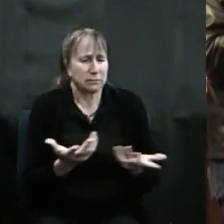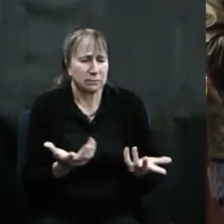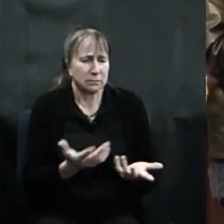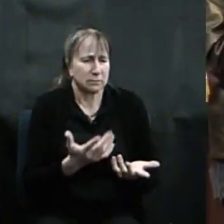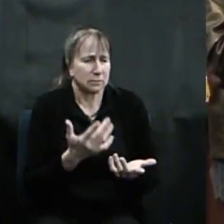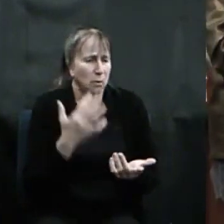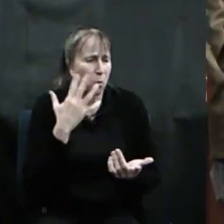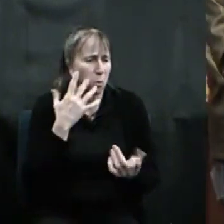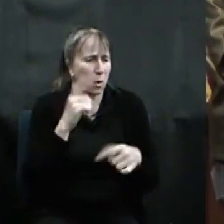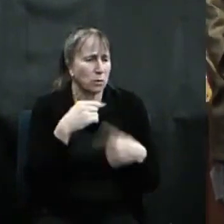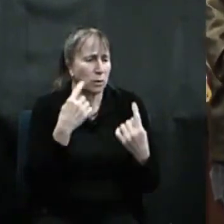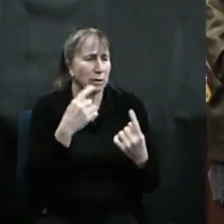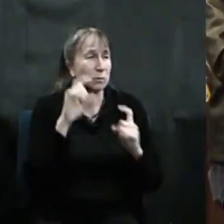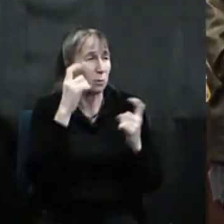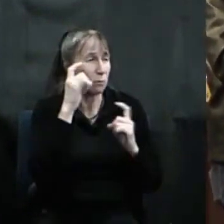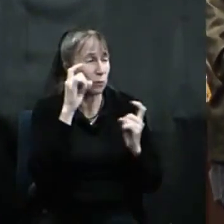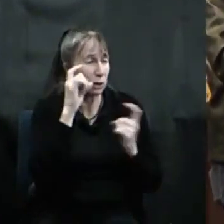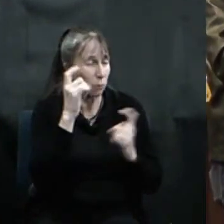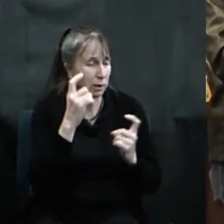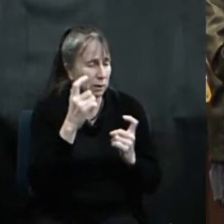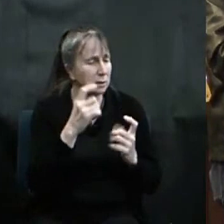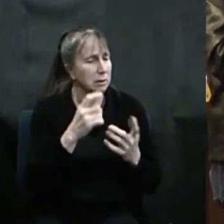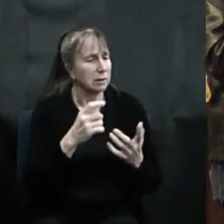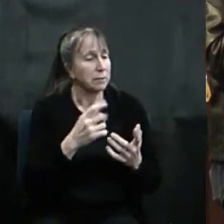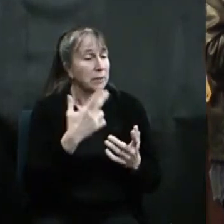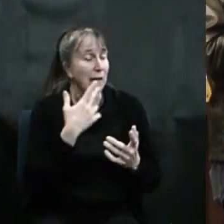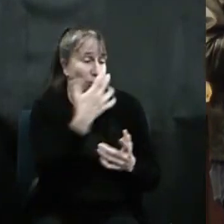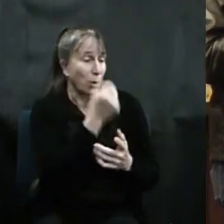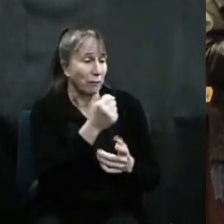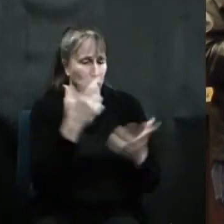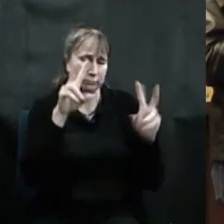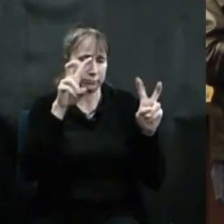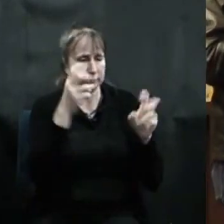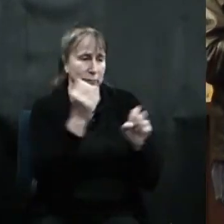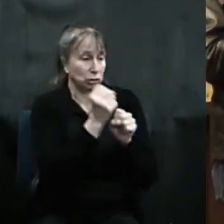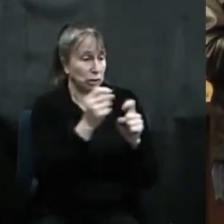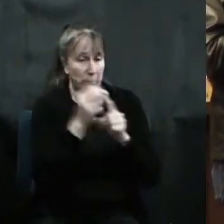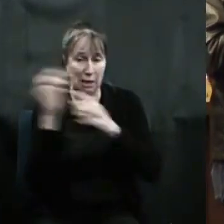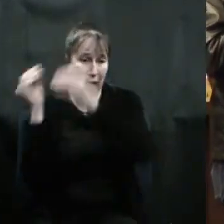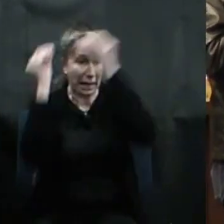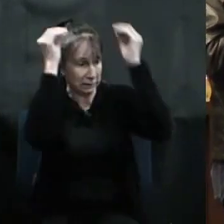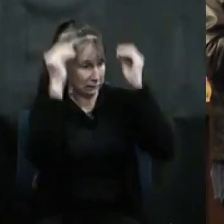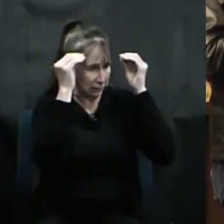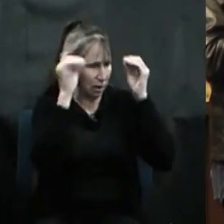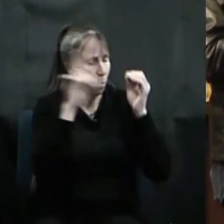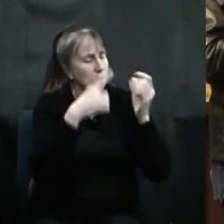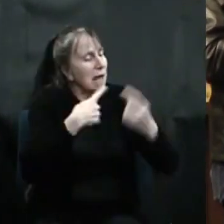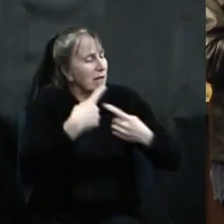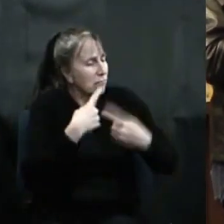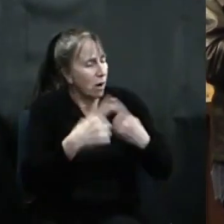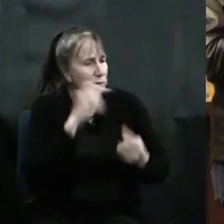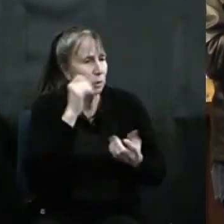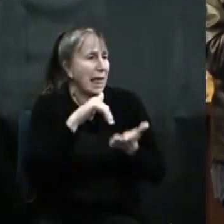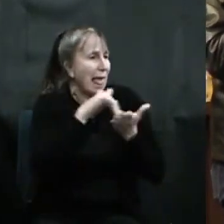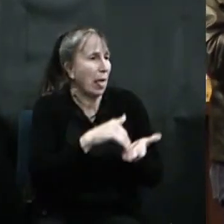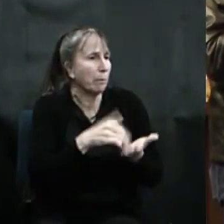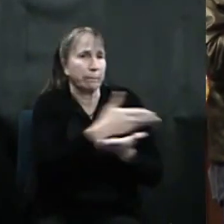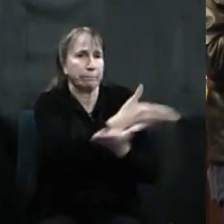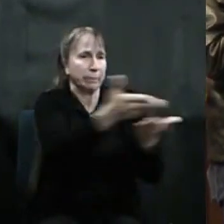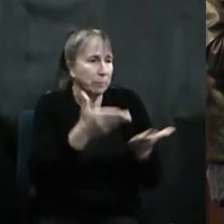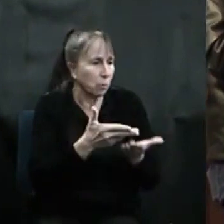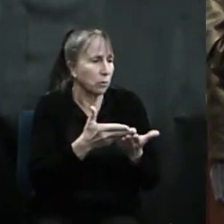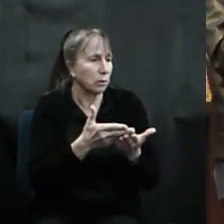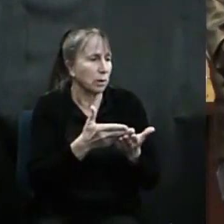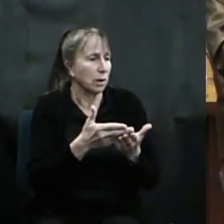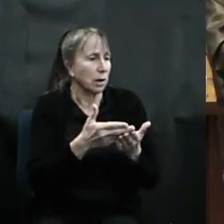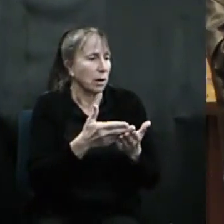of things. With your GP hat on, do you have any advice on what might help us move forward out